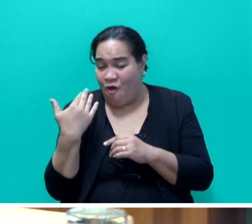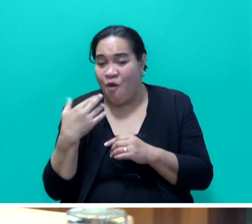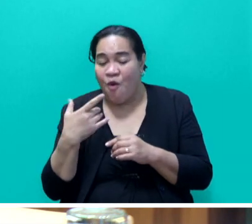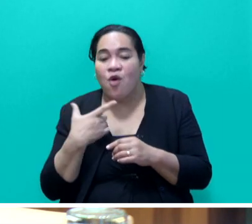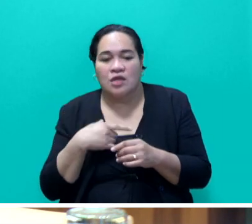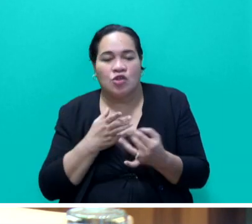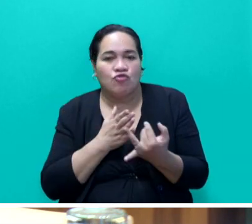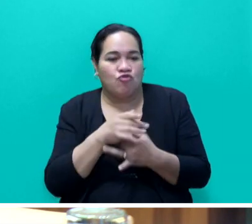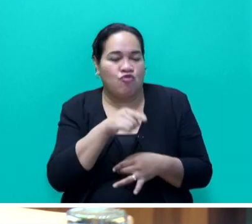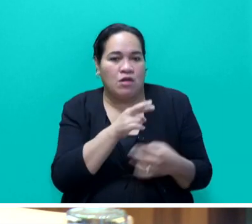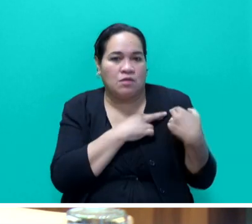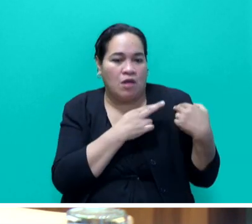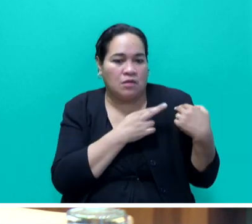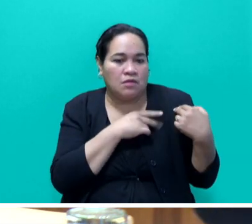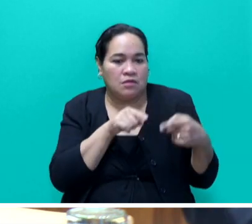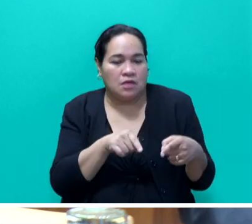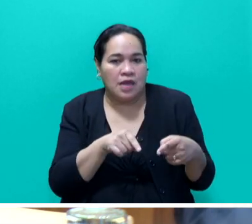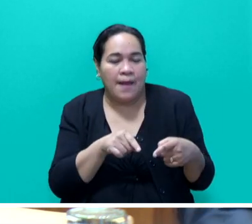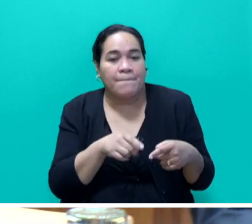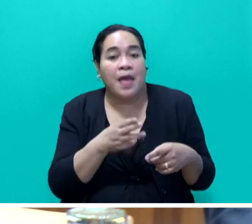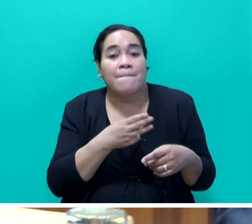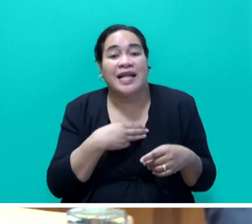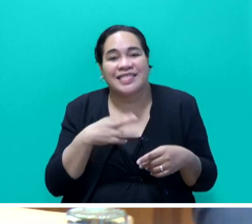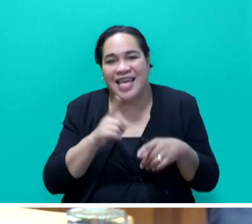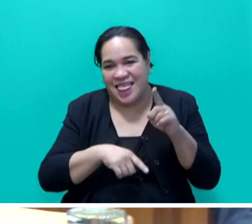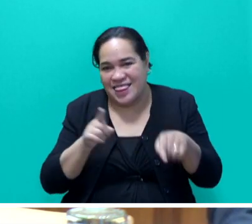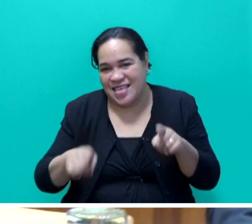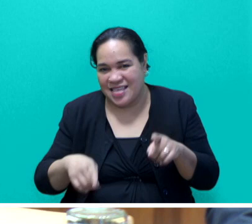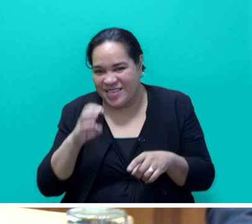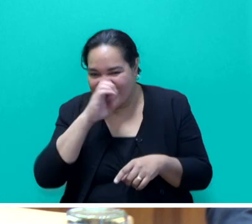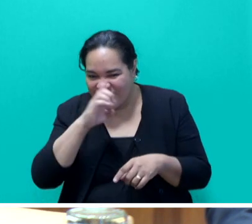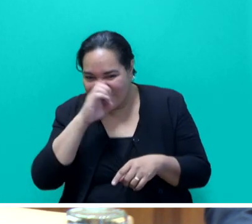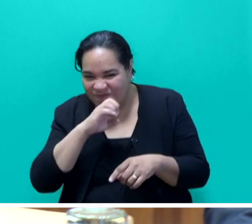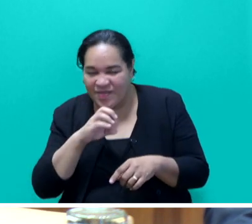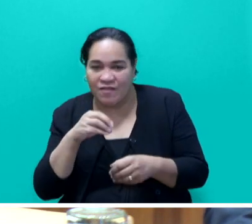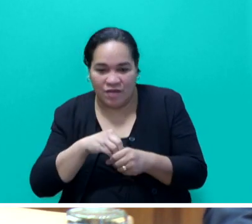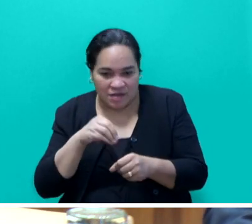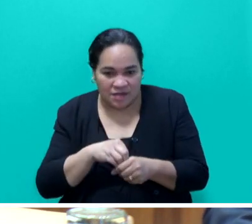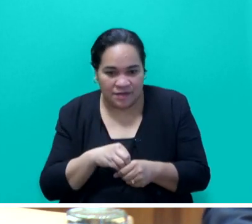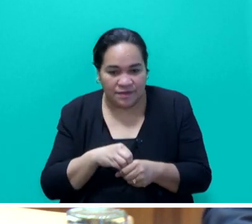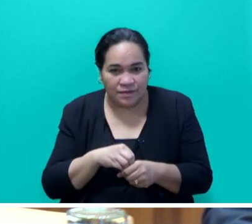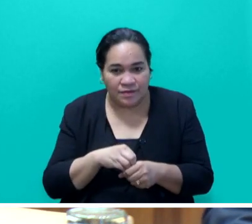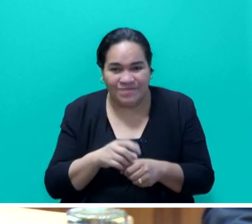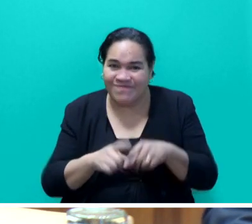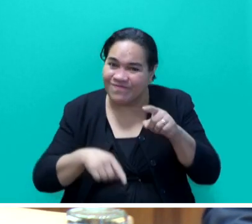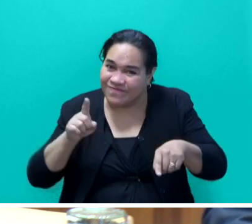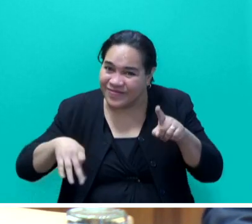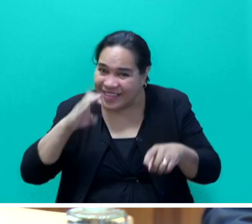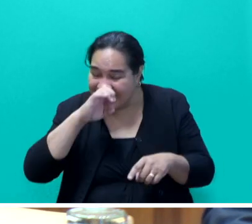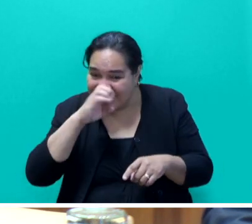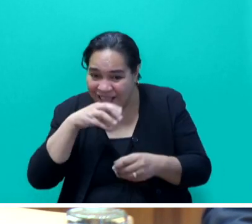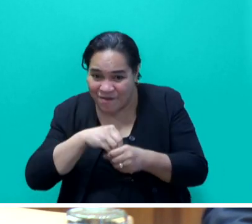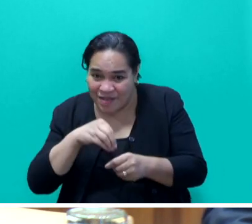the Department of Multi-Ethnic Affairs. In 2011, the Department of Multi-Ethnic Affairs